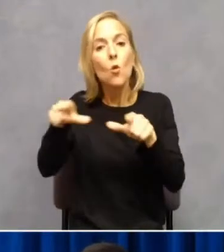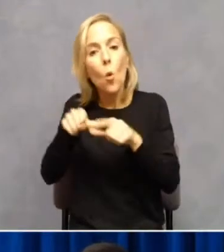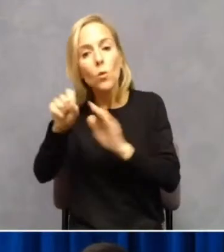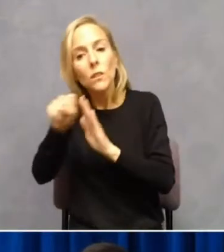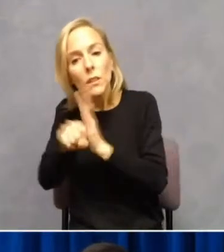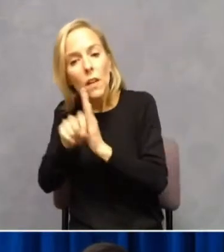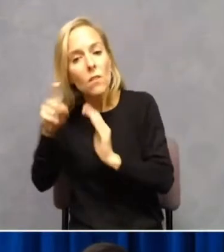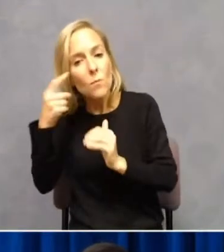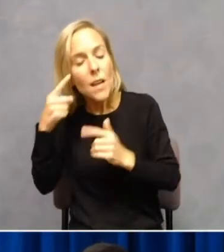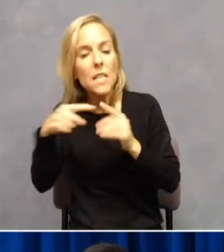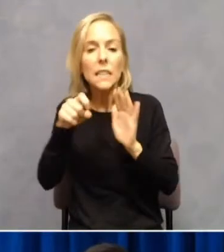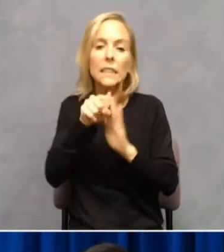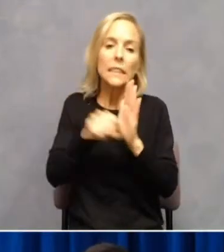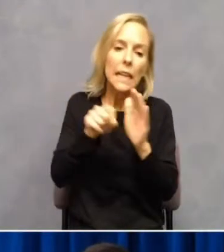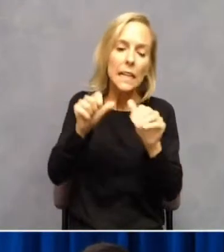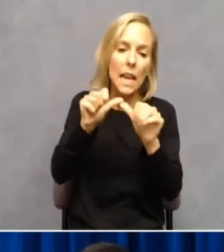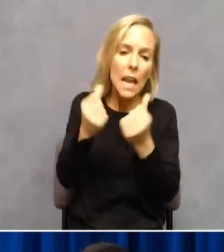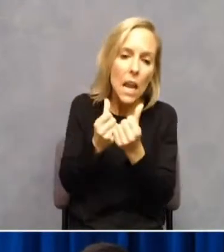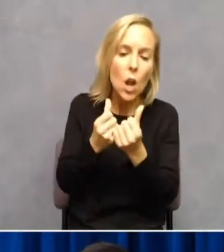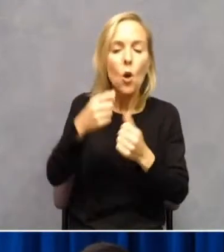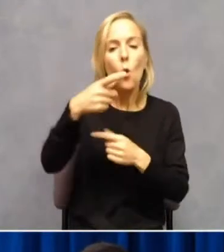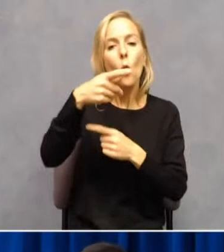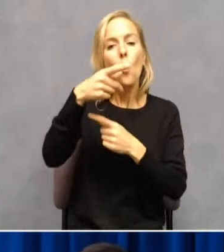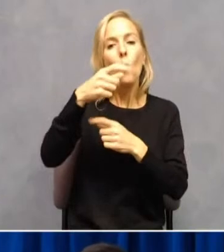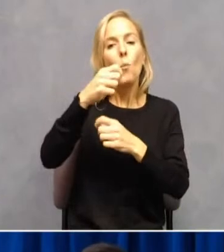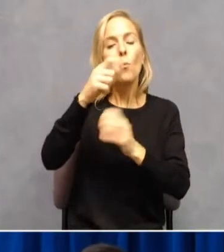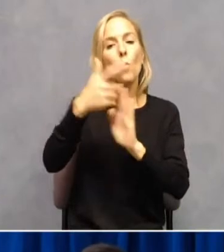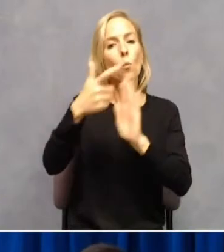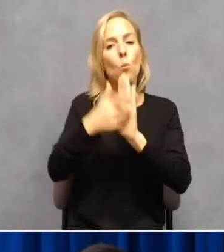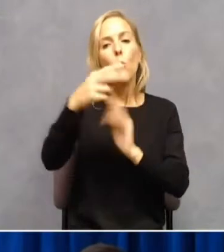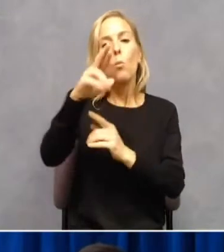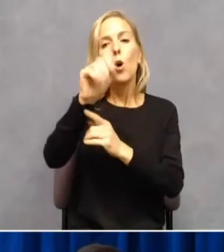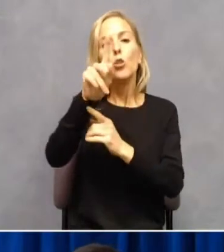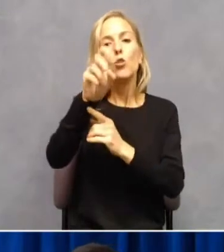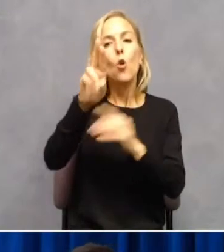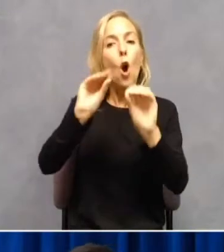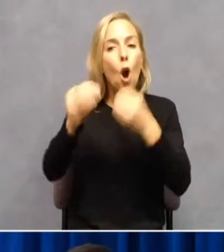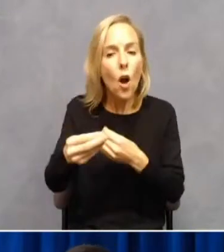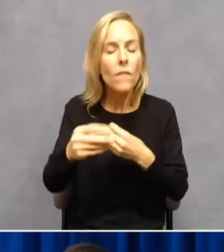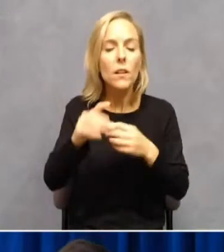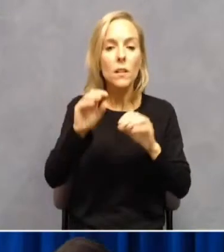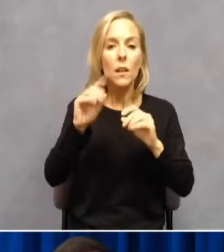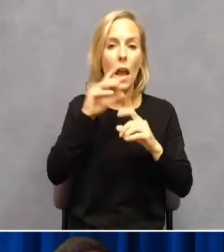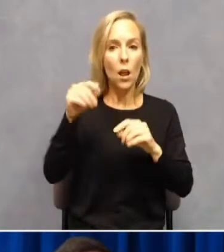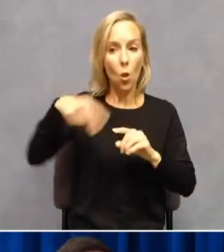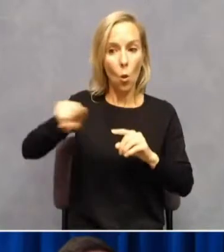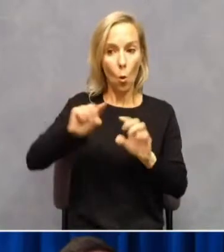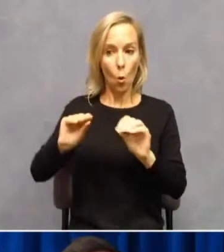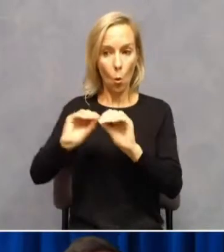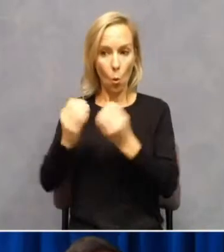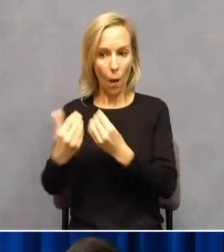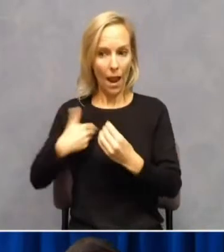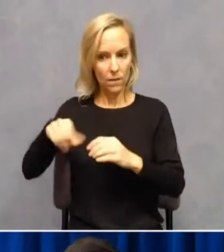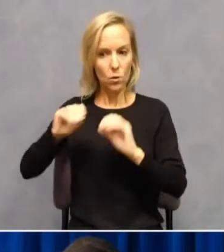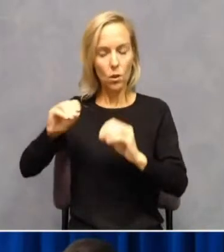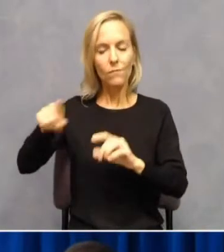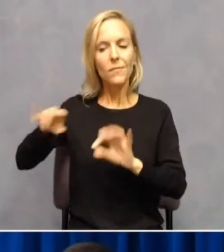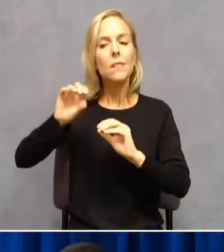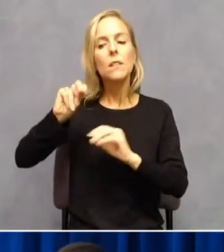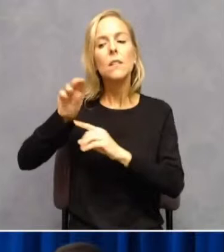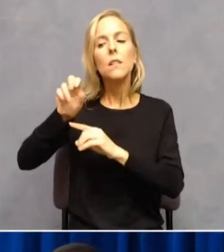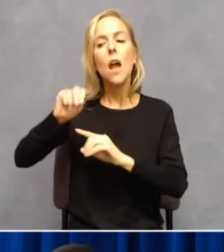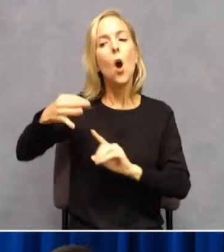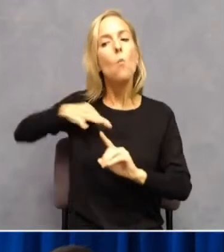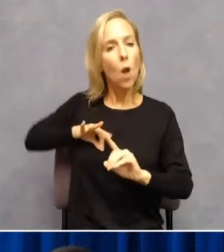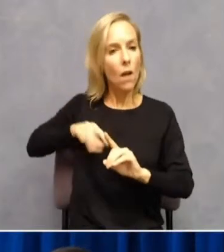as prosecutor offices, law enforcement agencies, and nonprofit organizations that provide direct services to victims